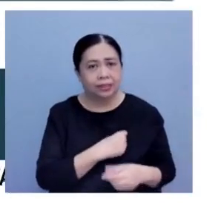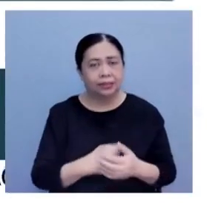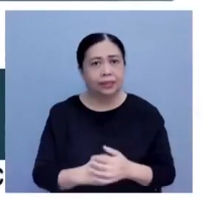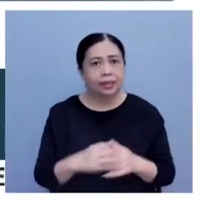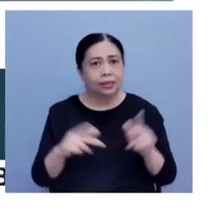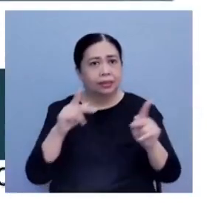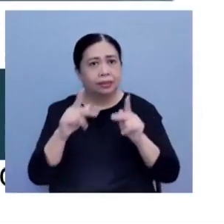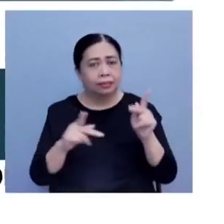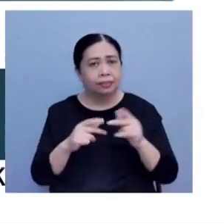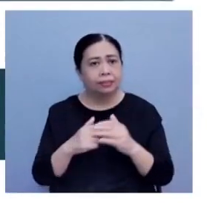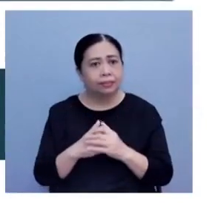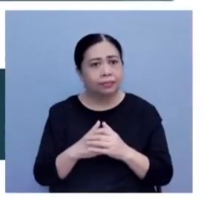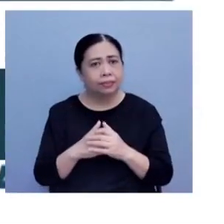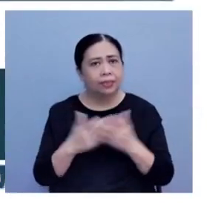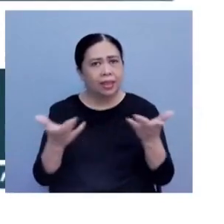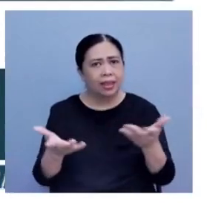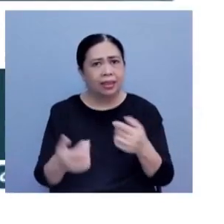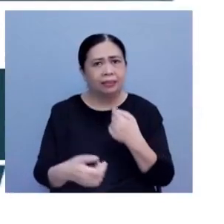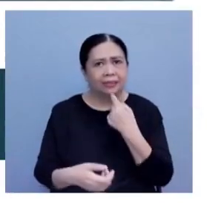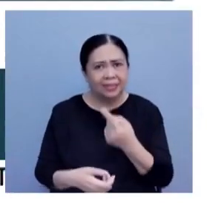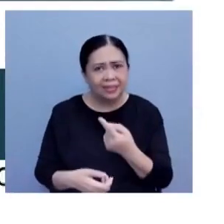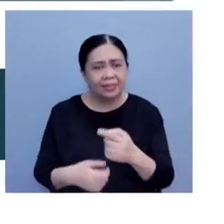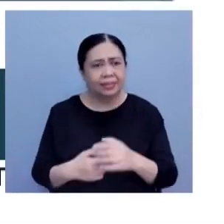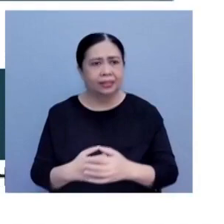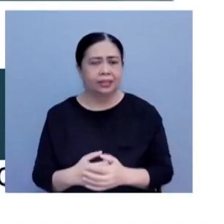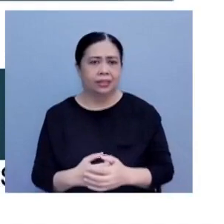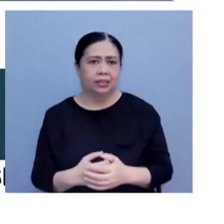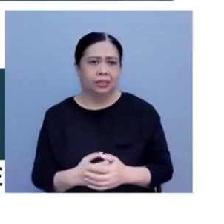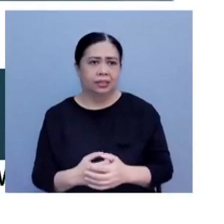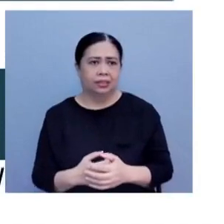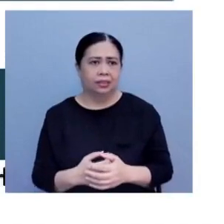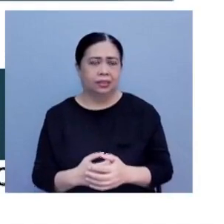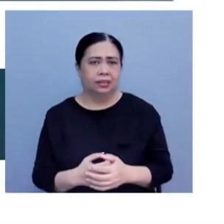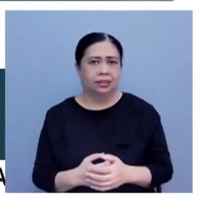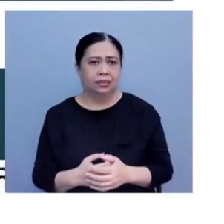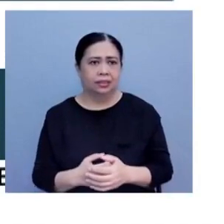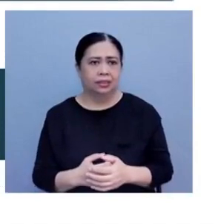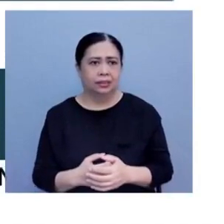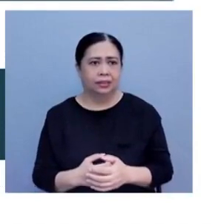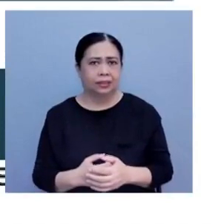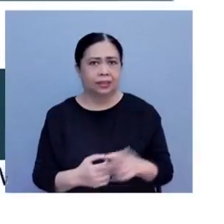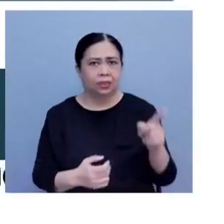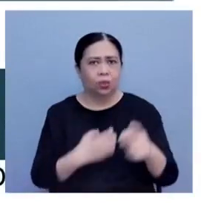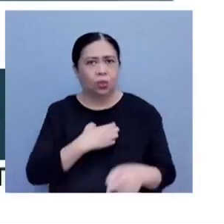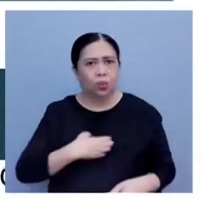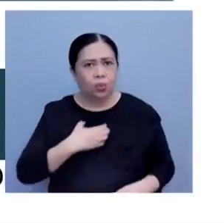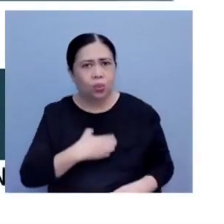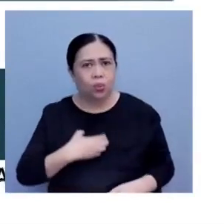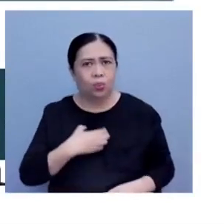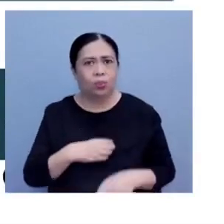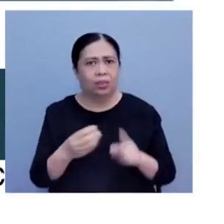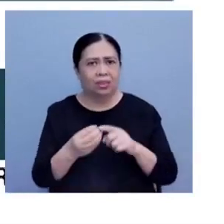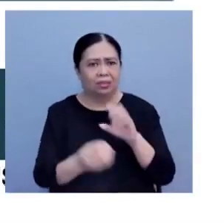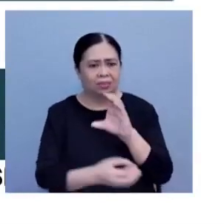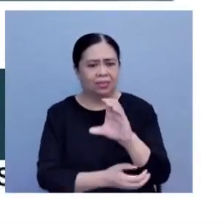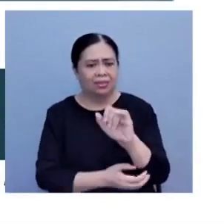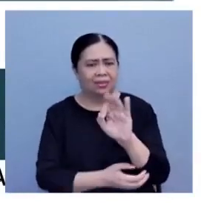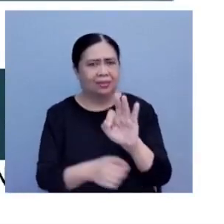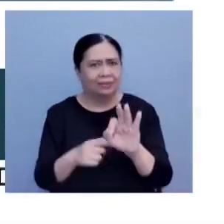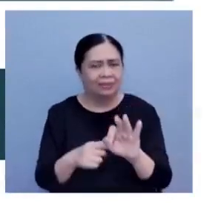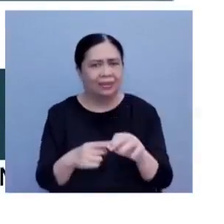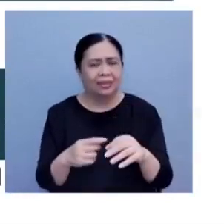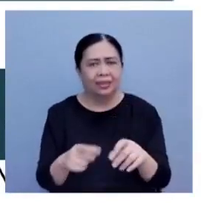people have already spoken that they're complaining about this confidential intelligence fund. And that